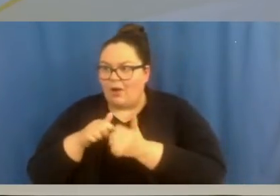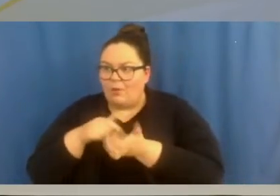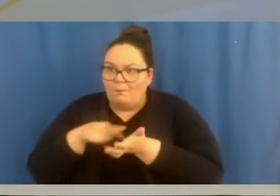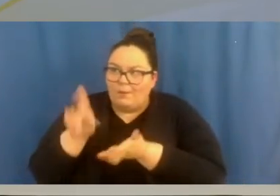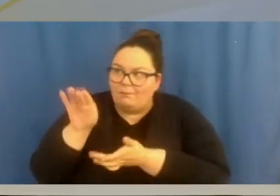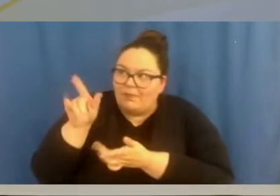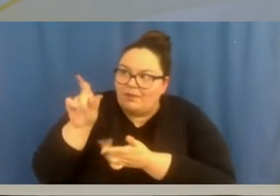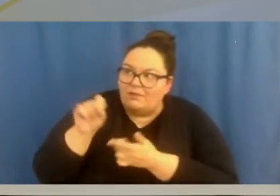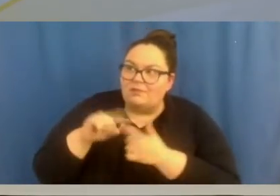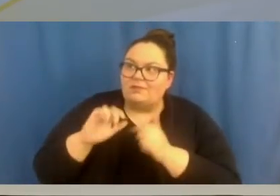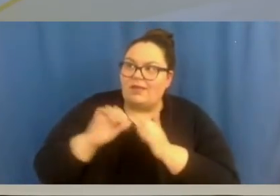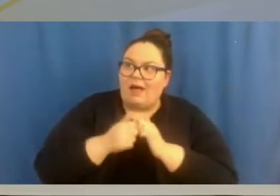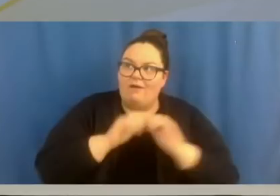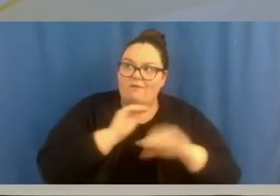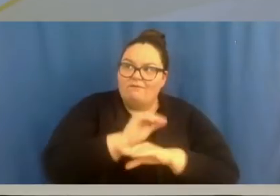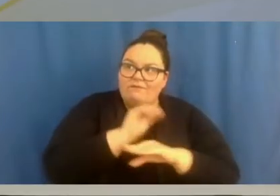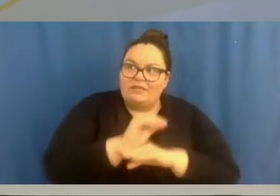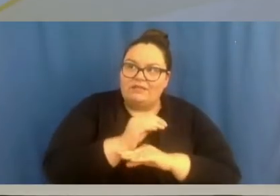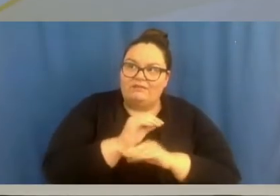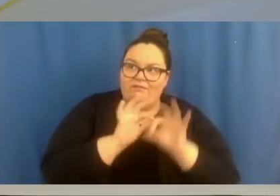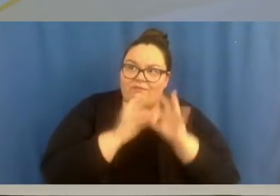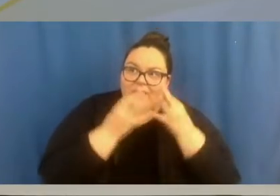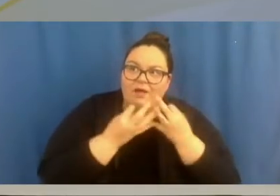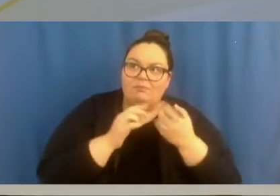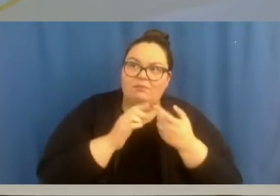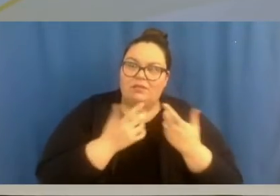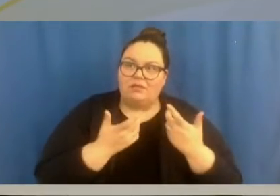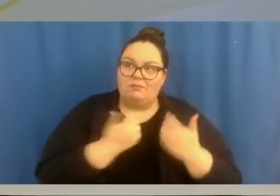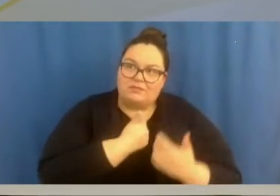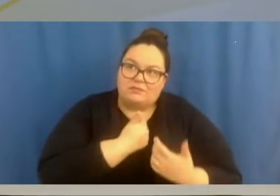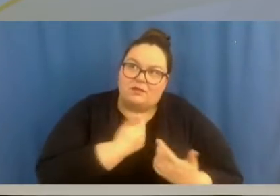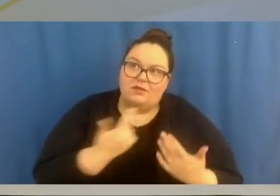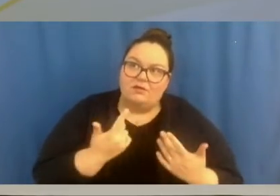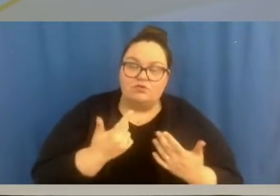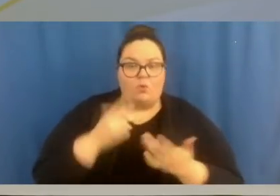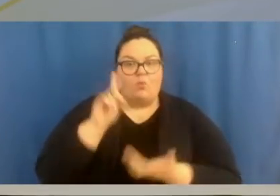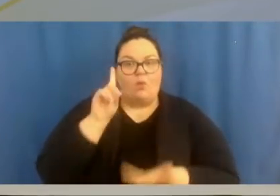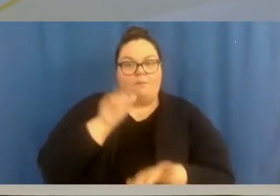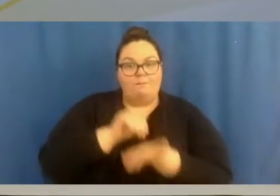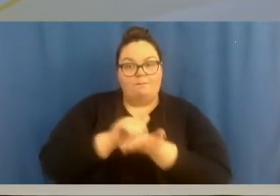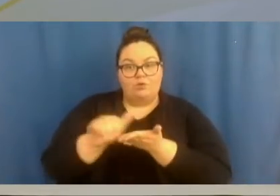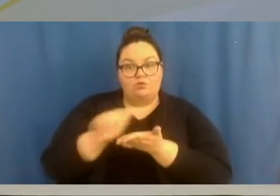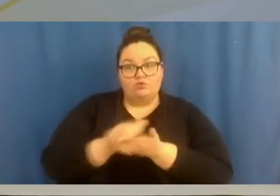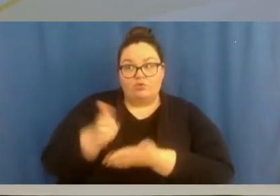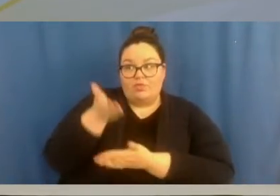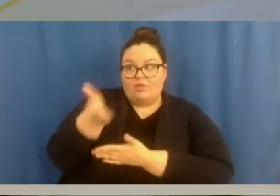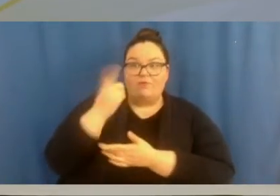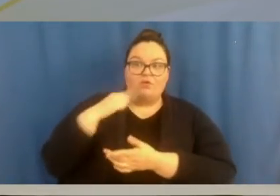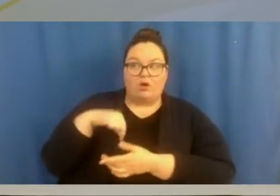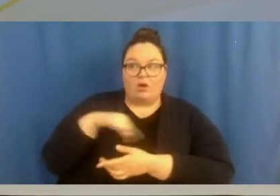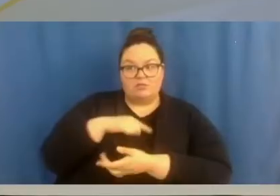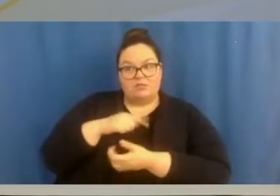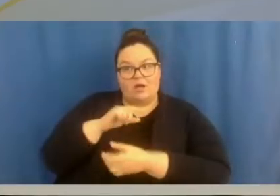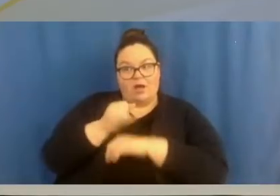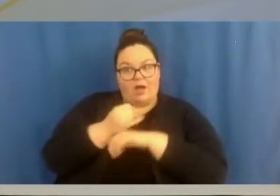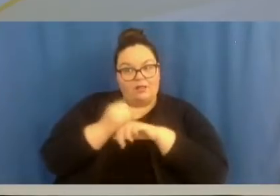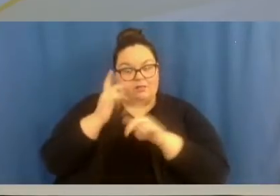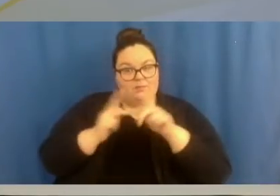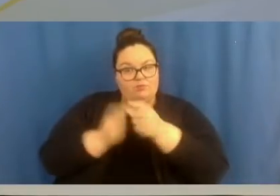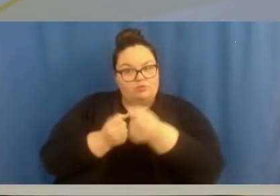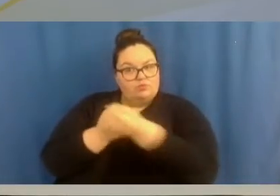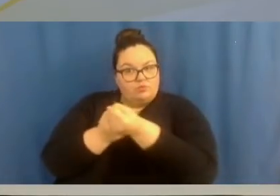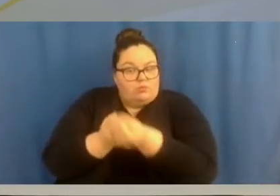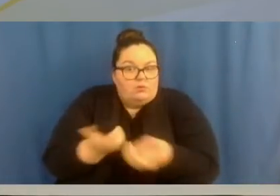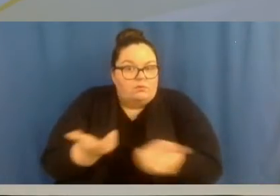this $1 million fund is essentially there that we want to make sure that people know we're there to support them. So once we have a little more details on